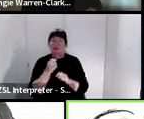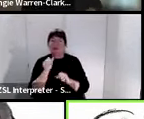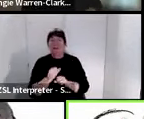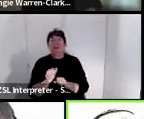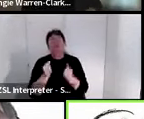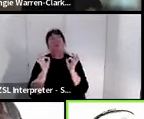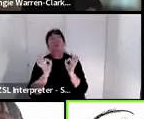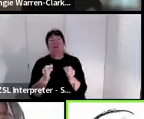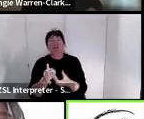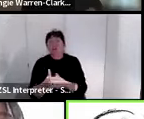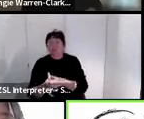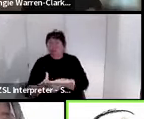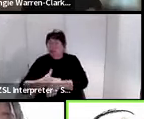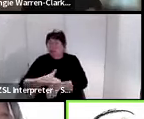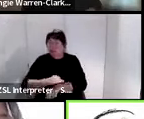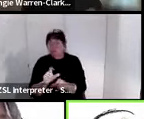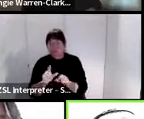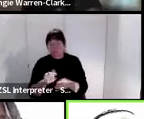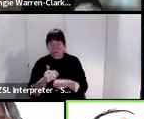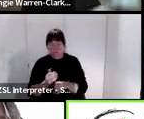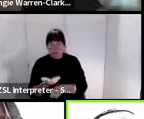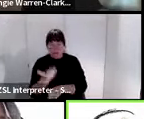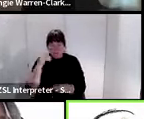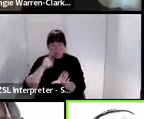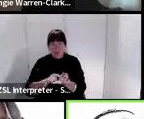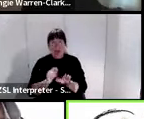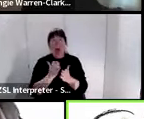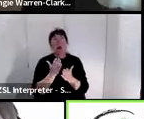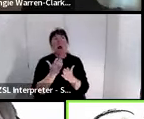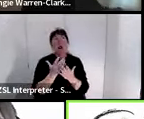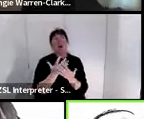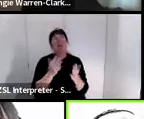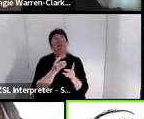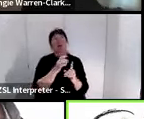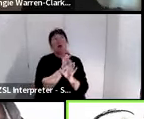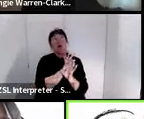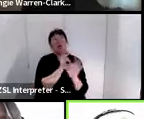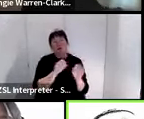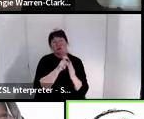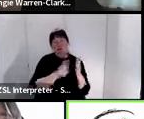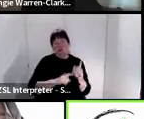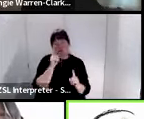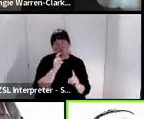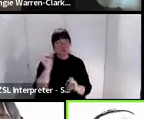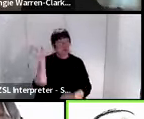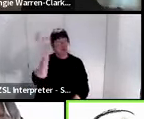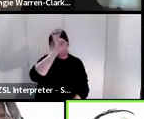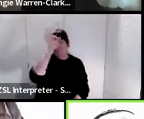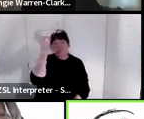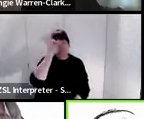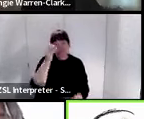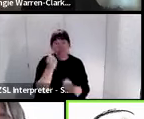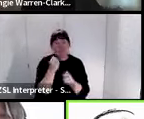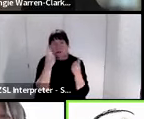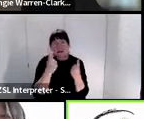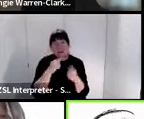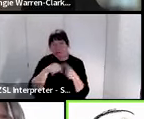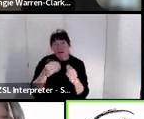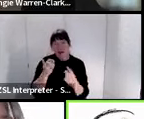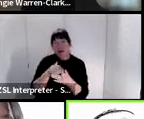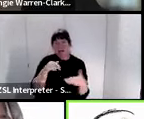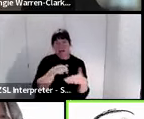doing work last year that actually a lot of able-bodied people are completely clueless when it comes to access barriers.